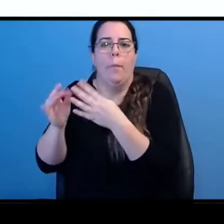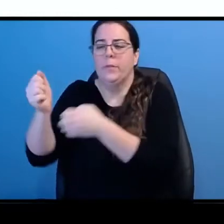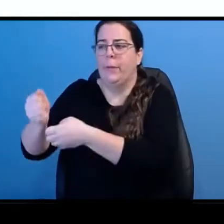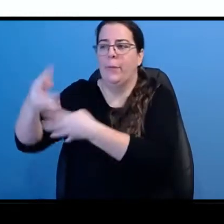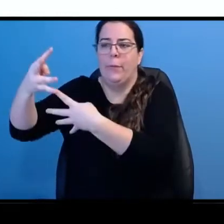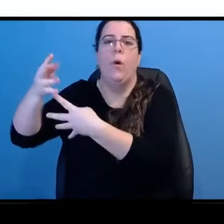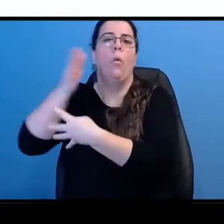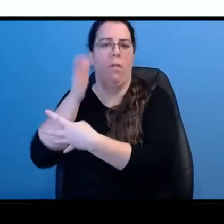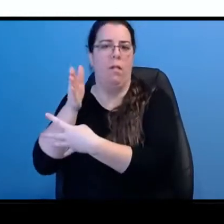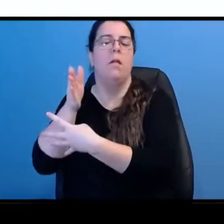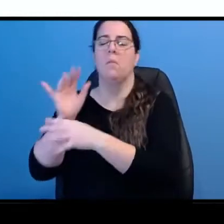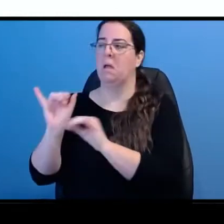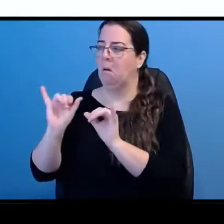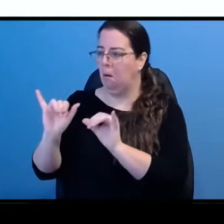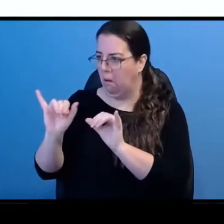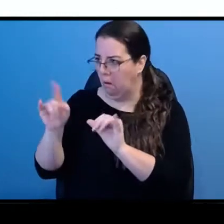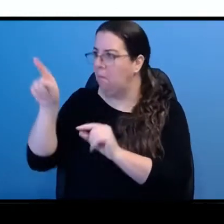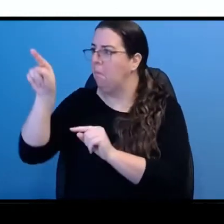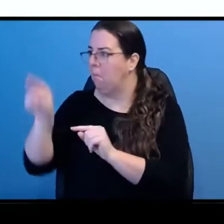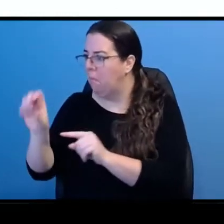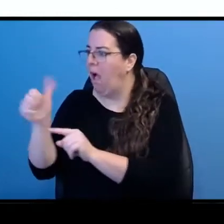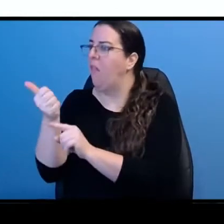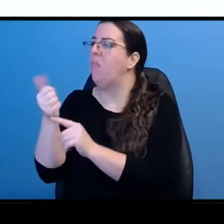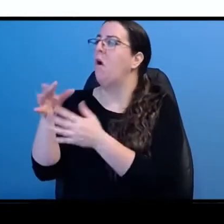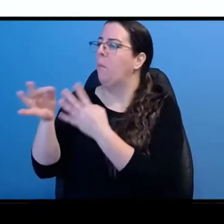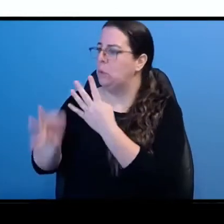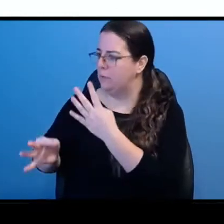First Nations, Inuit, or Métis. All